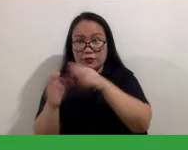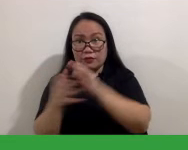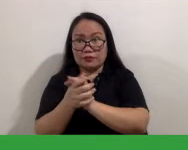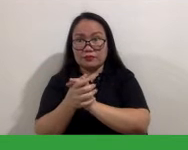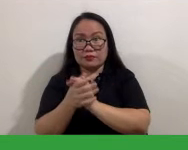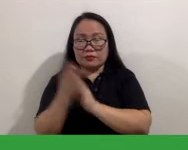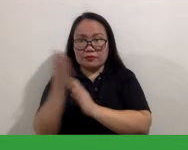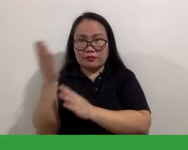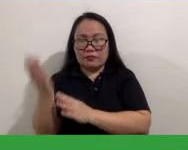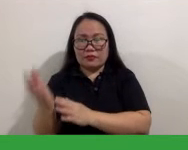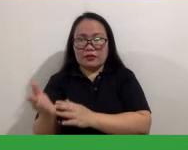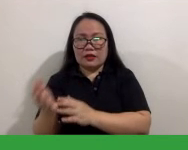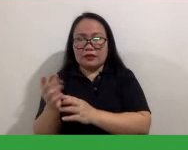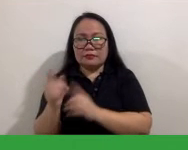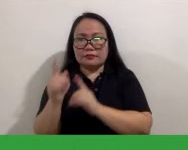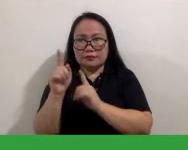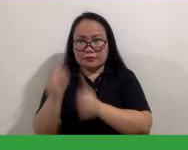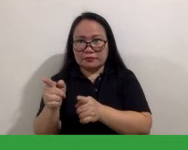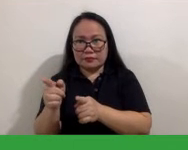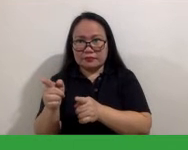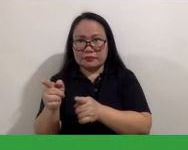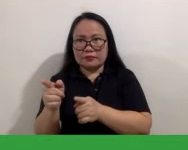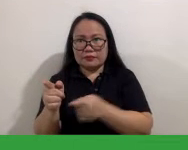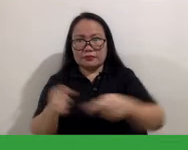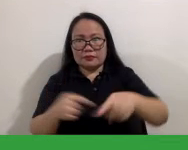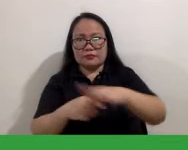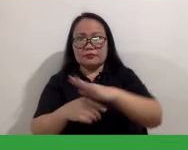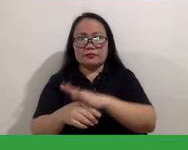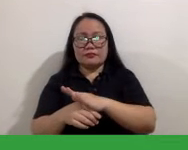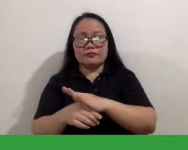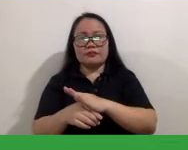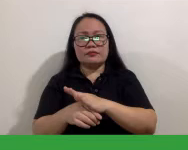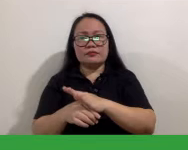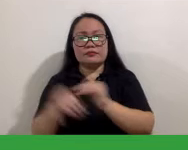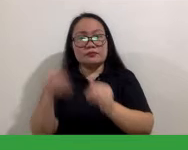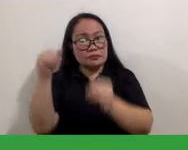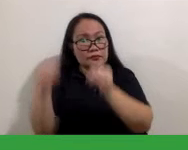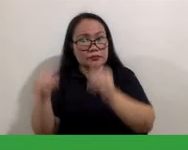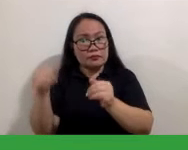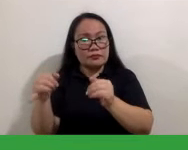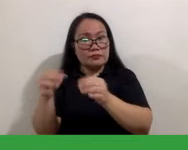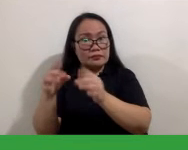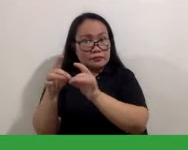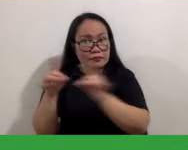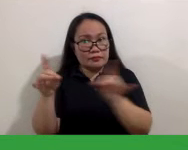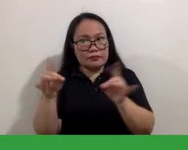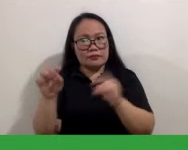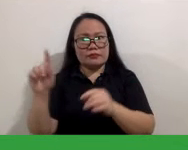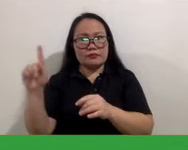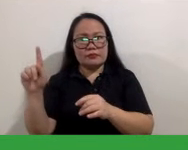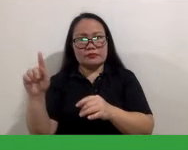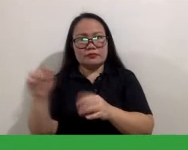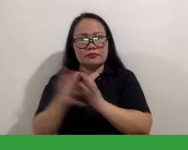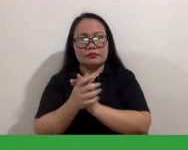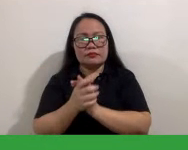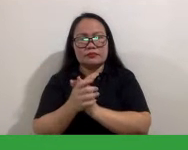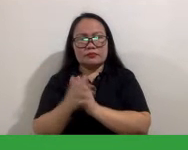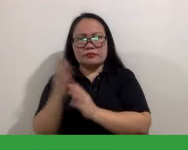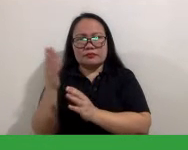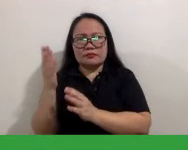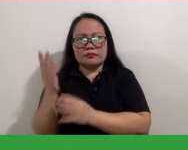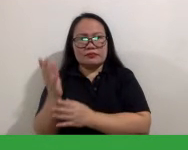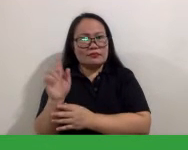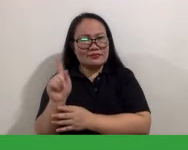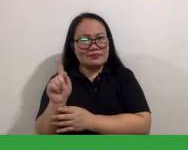practice exercises. So, I have here, identify the property that justifies each statement. So, number